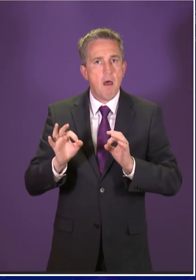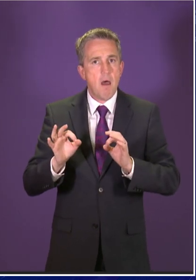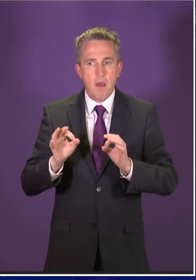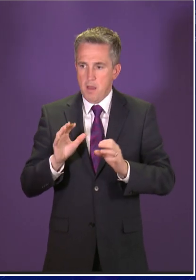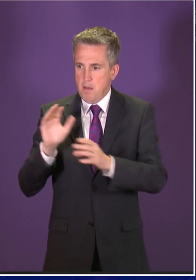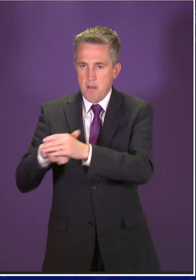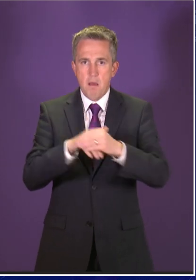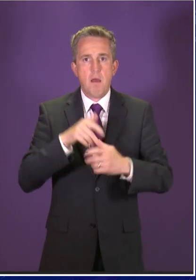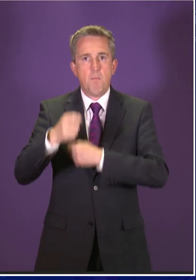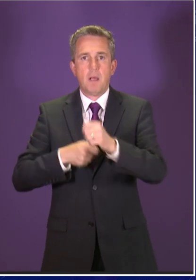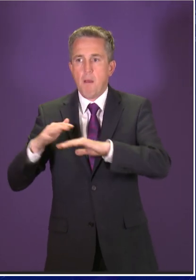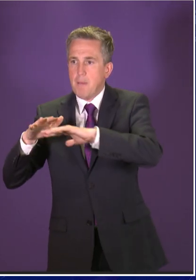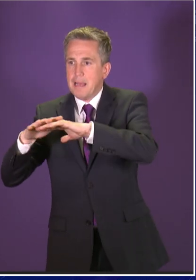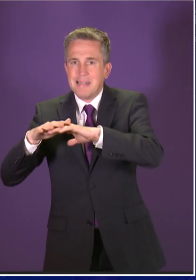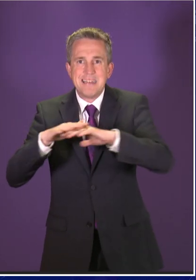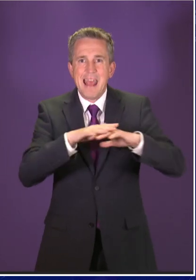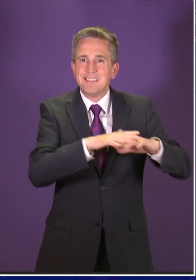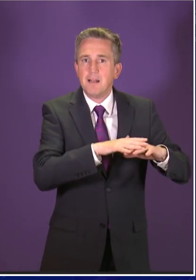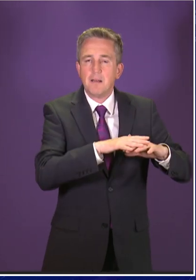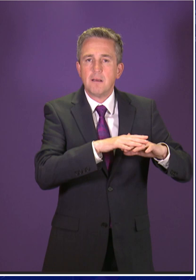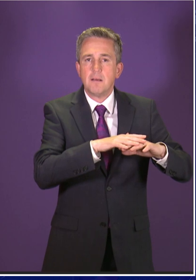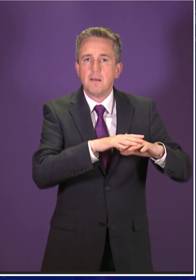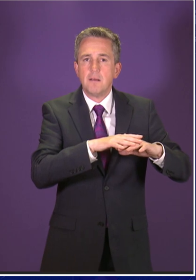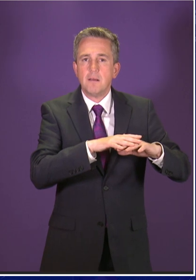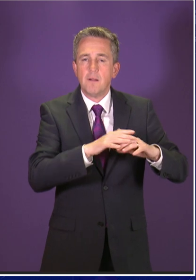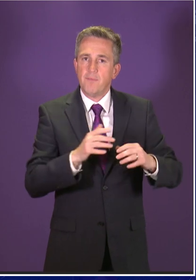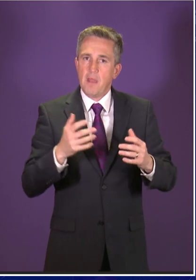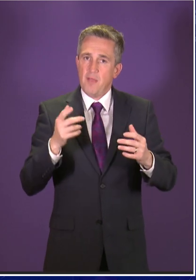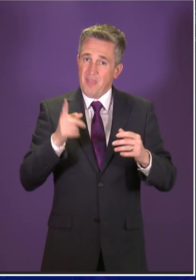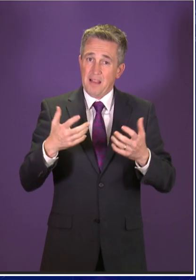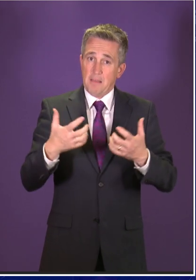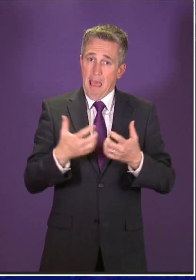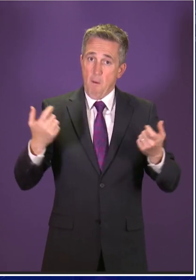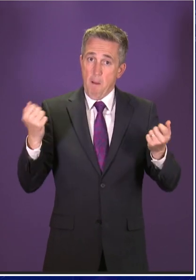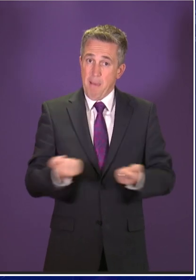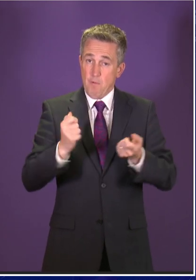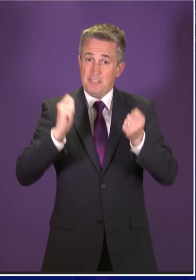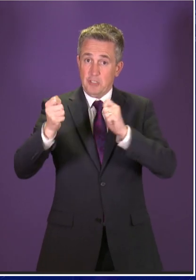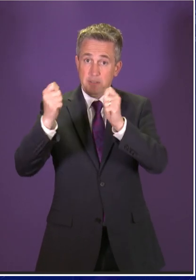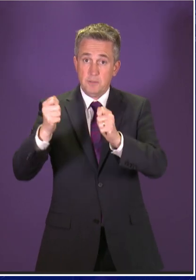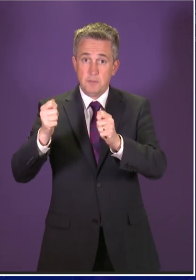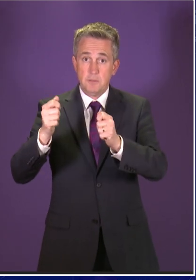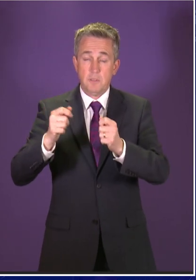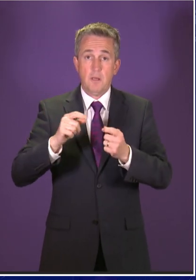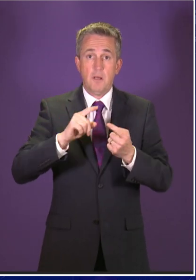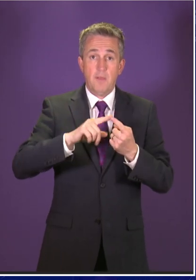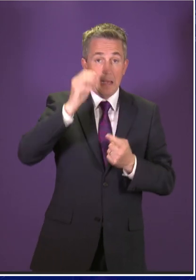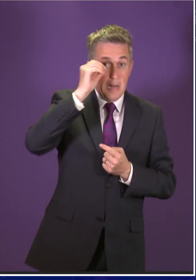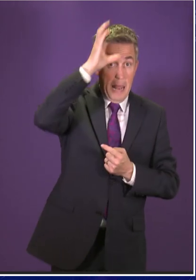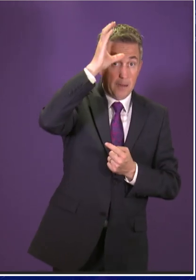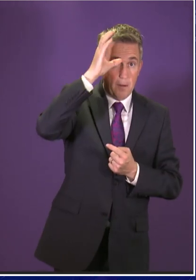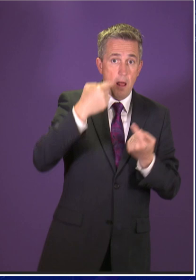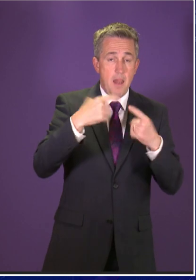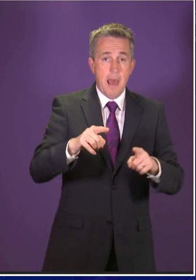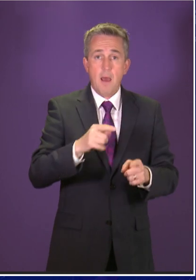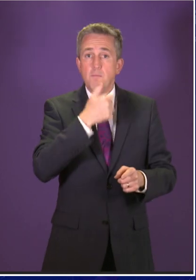different than ones that are not connected. And that is a shift in the nature of power. If the Enlightenment and the Industrial Revolution were all about liberating